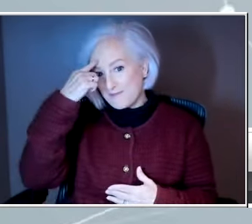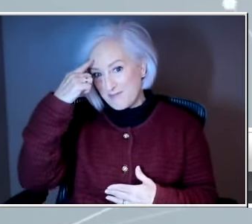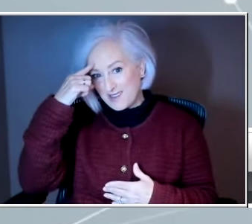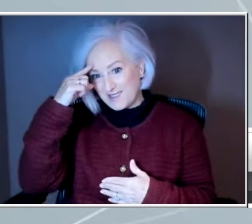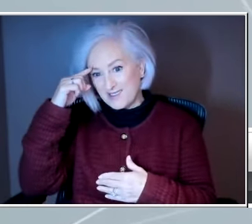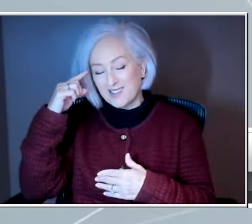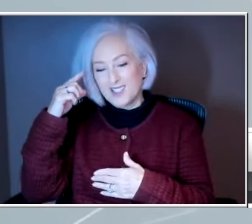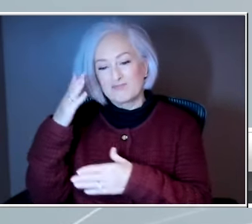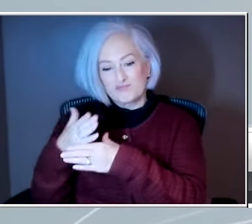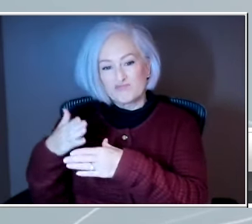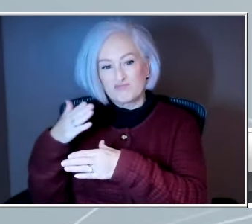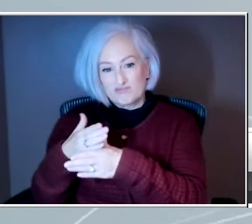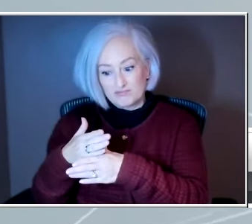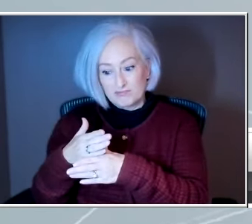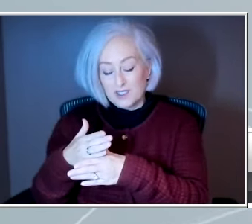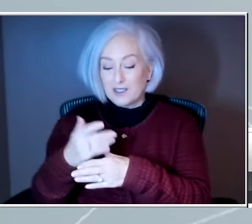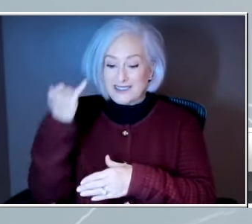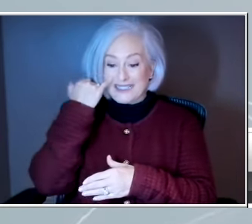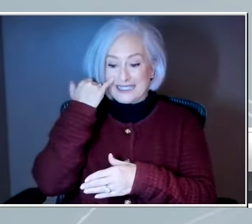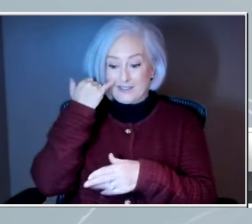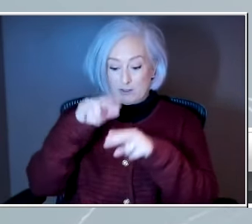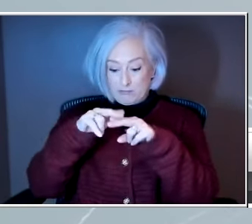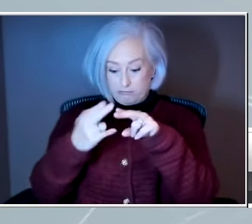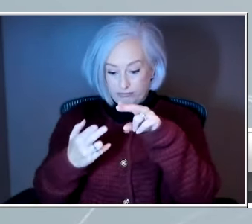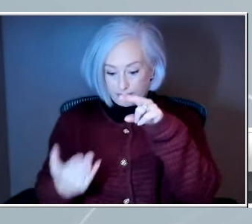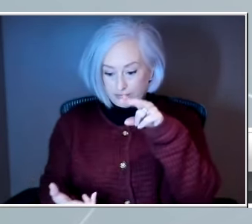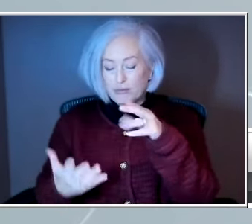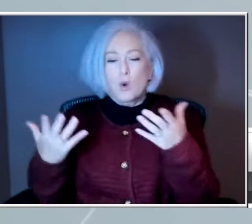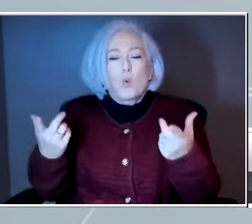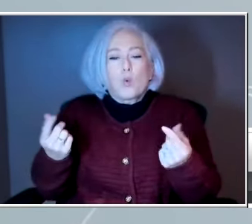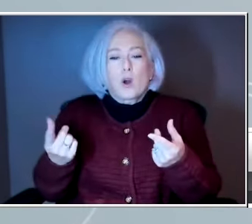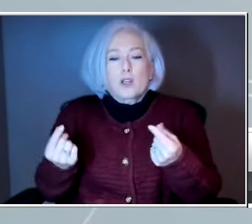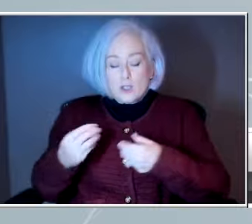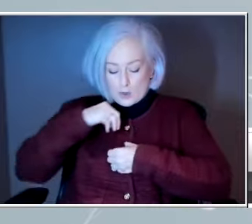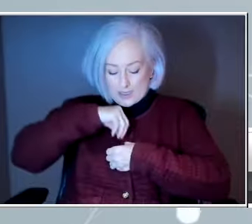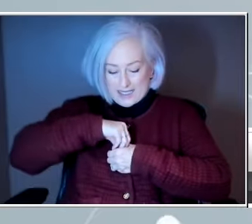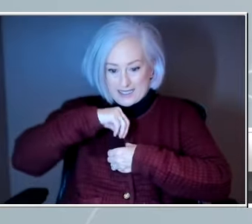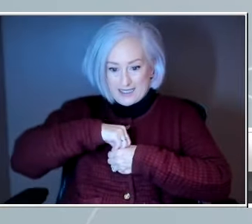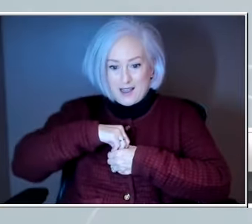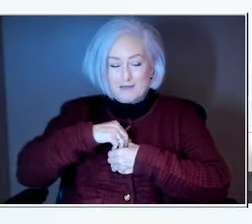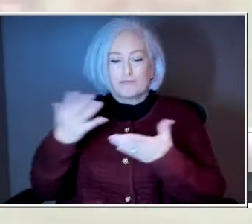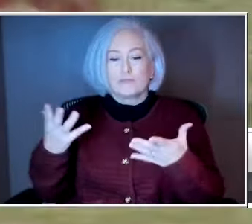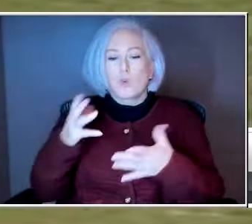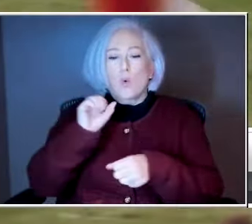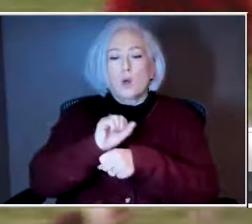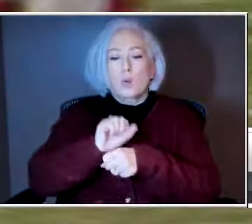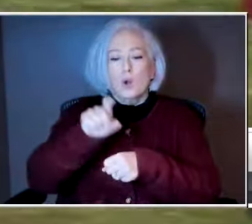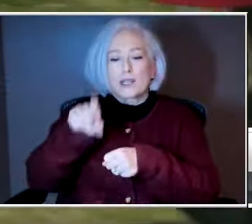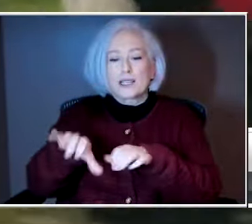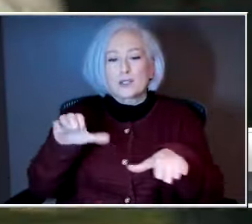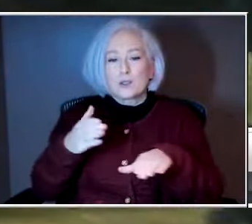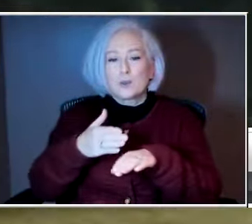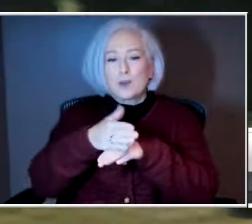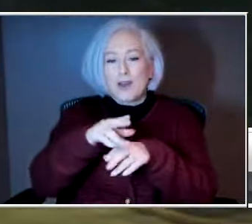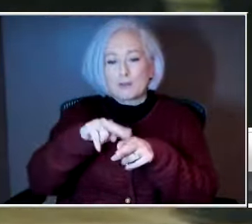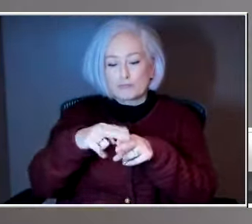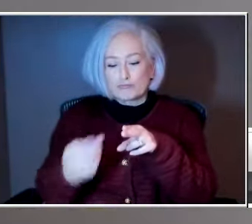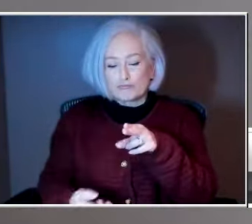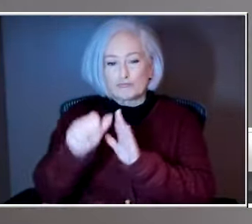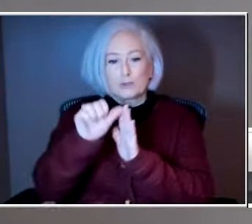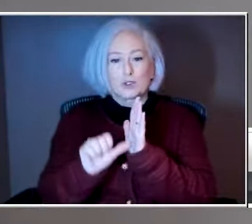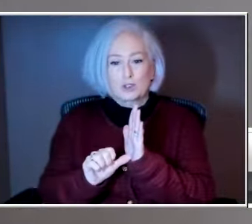requires a change on the inside. See the work that's needed before and after weight loss surgery. And a little bit later, it will be wet